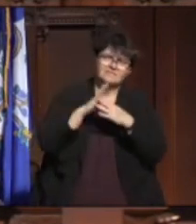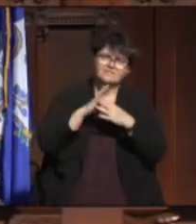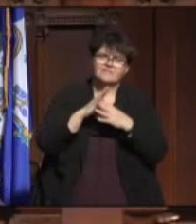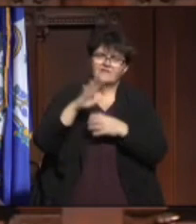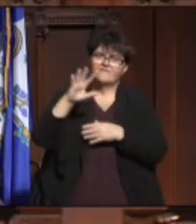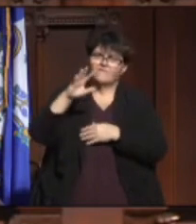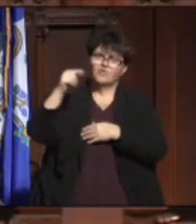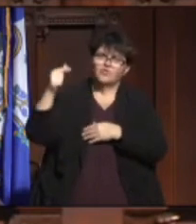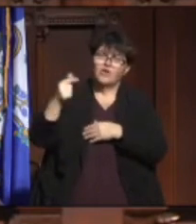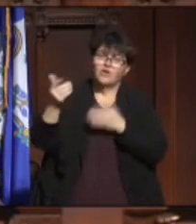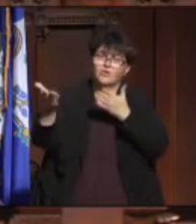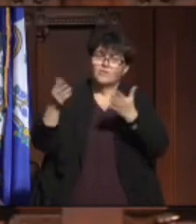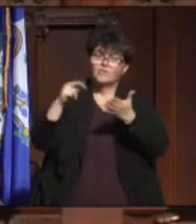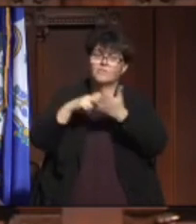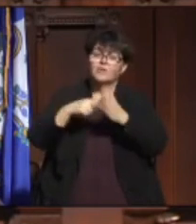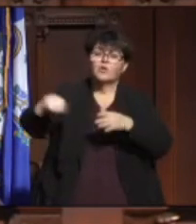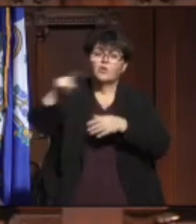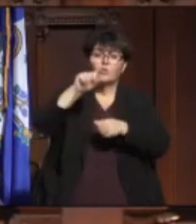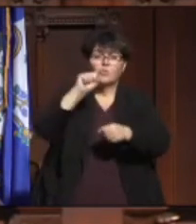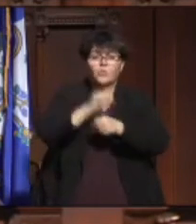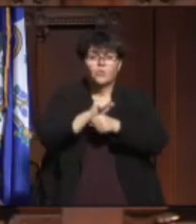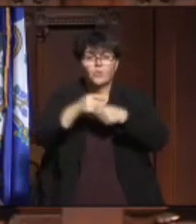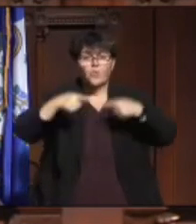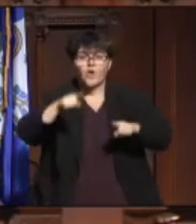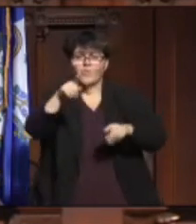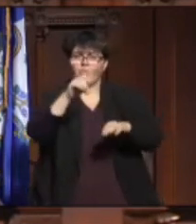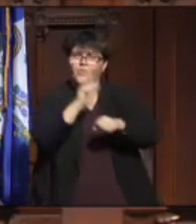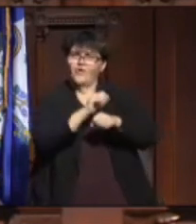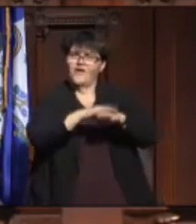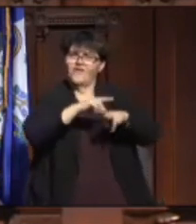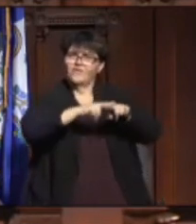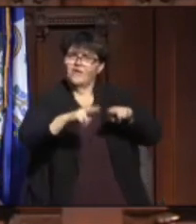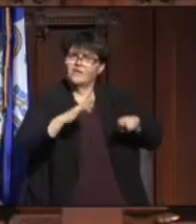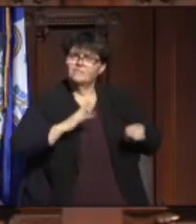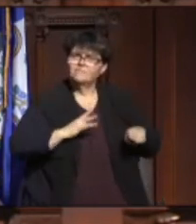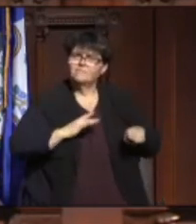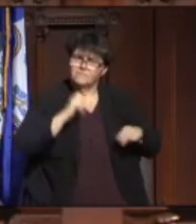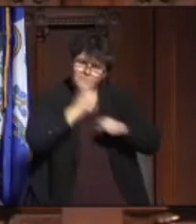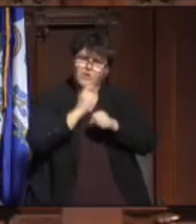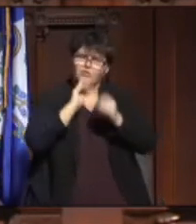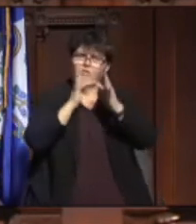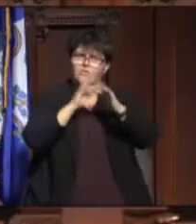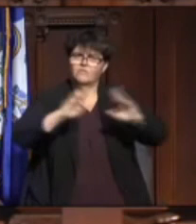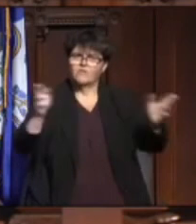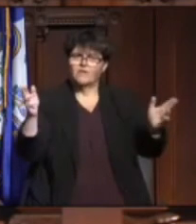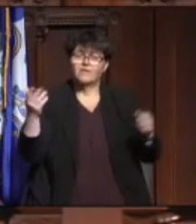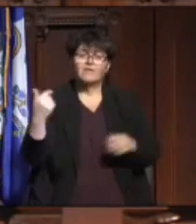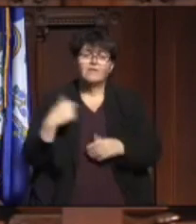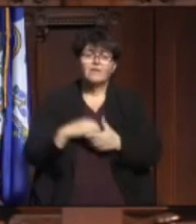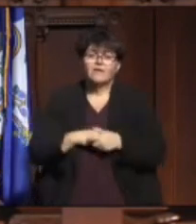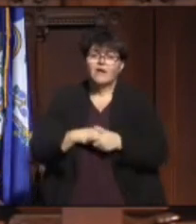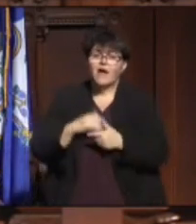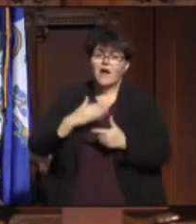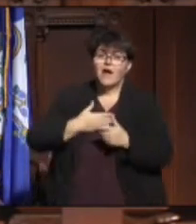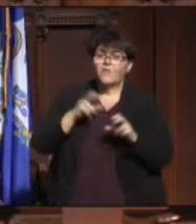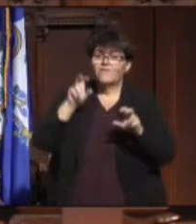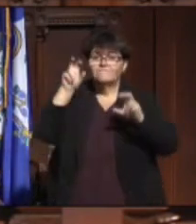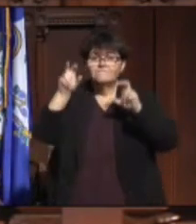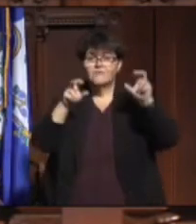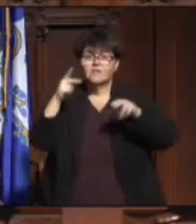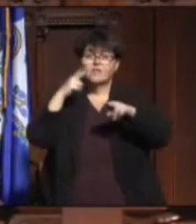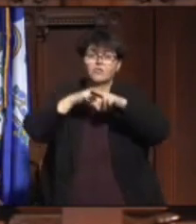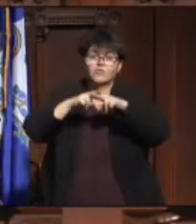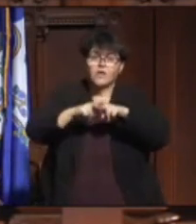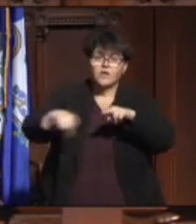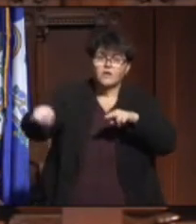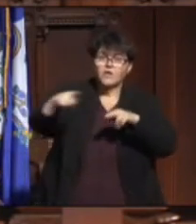office. Look, our investments in rail are already reaping dividends. Their nearly 50% increase in